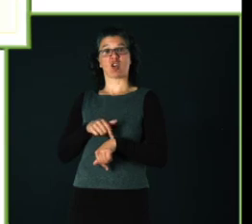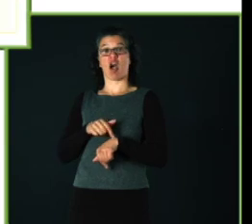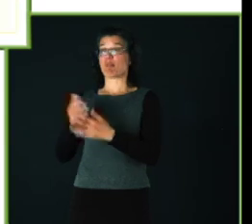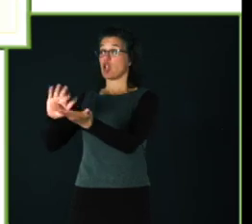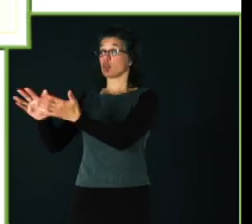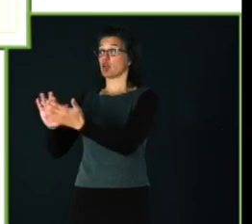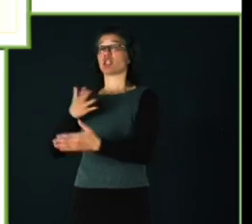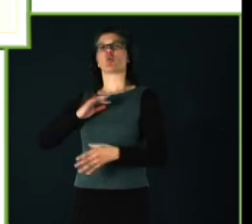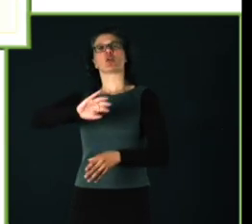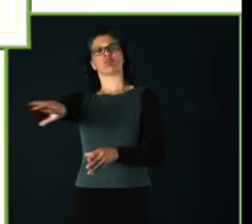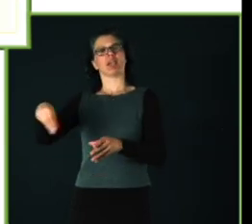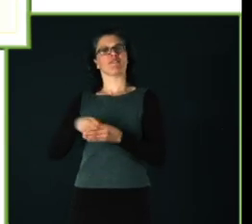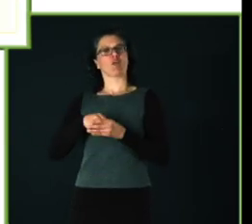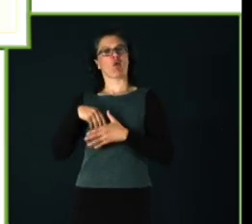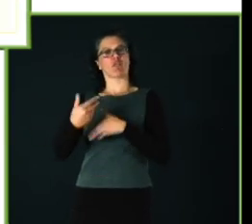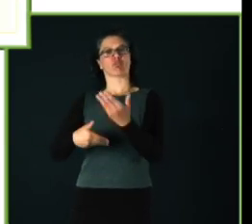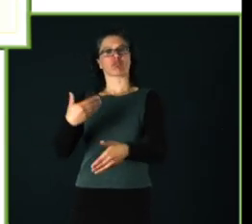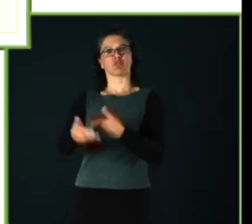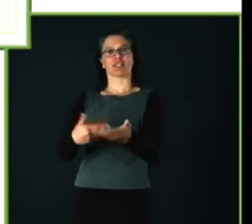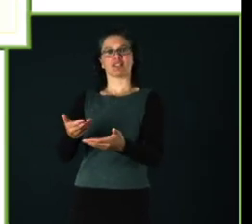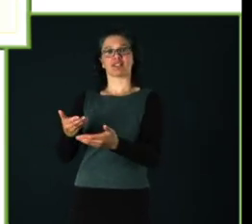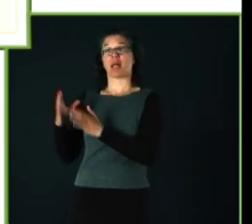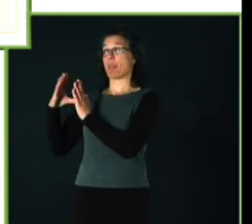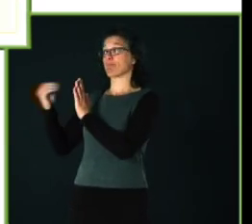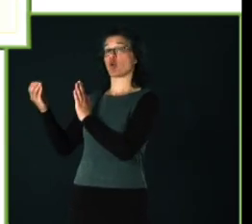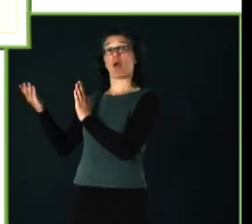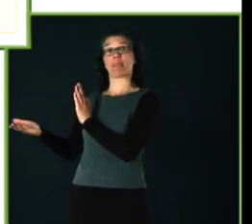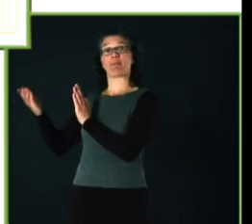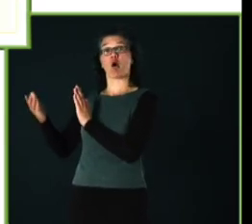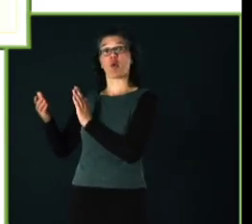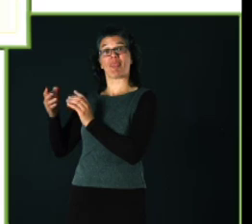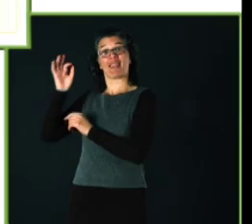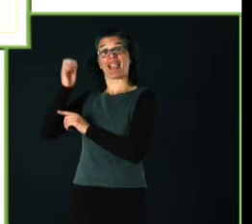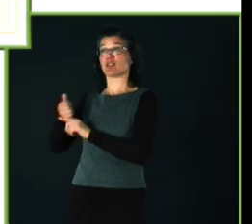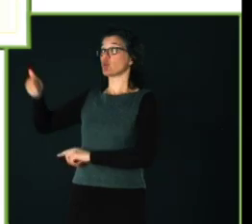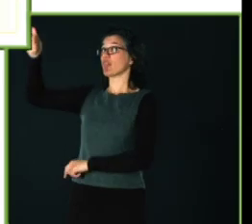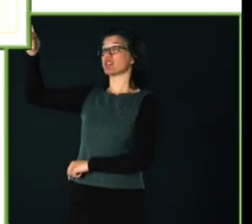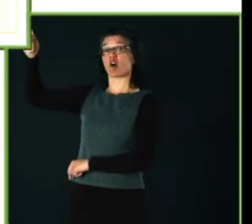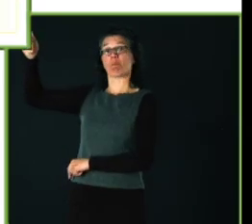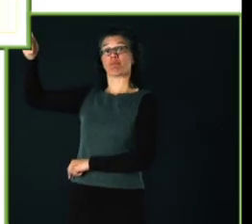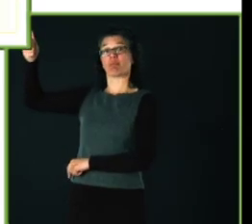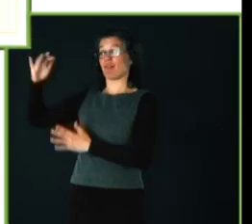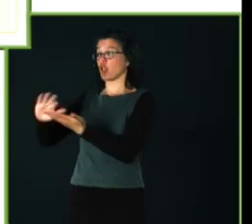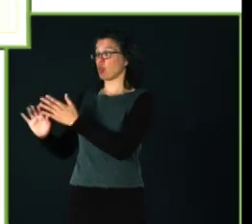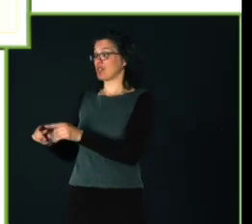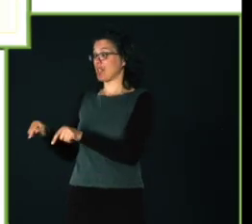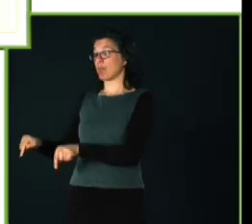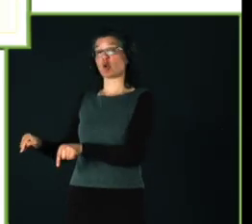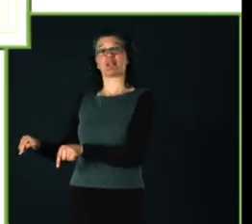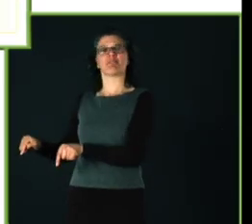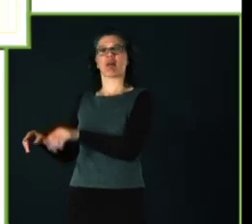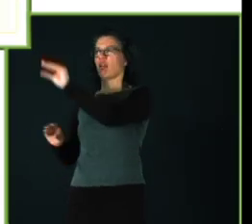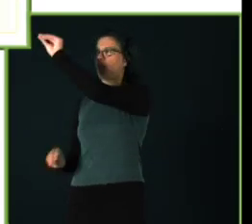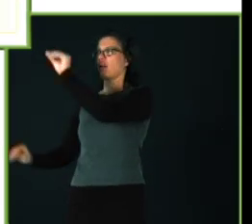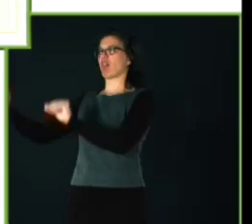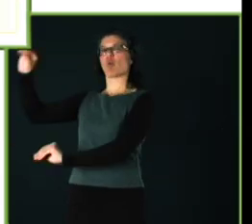The model that's being applied right now doesn't work. Top down. And we want to be at the top, actually. And we want to be included.